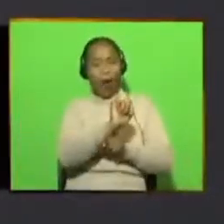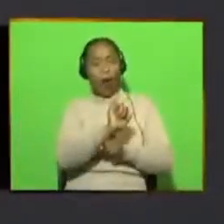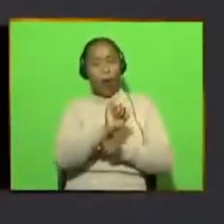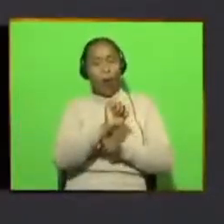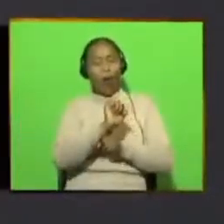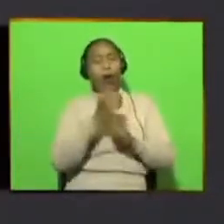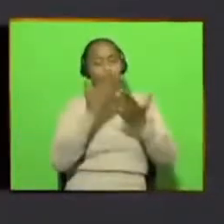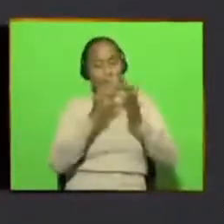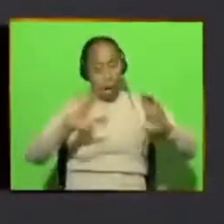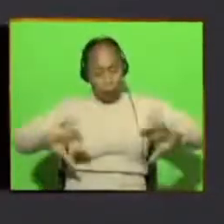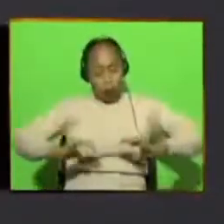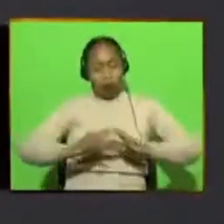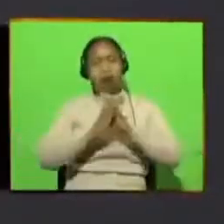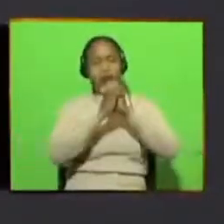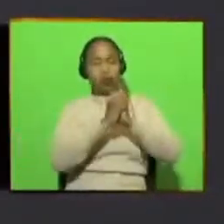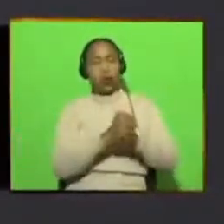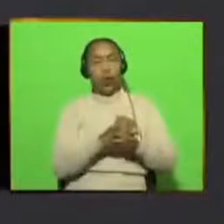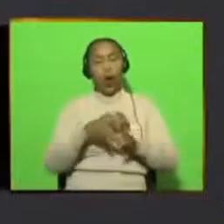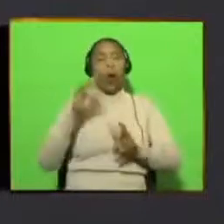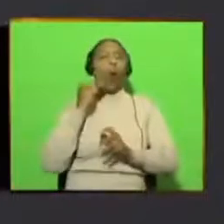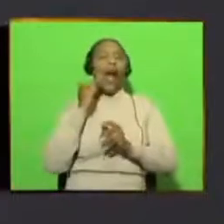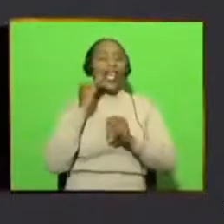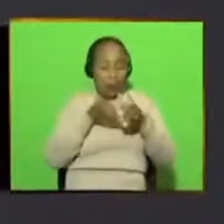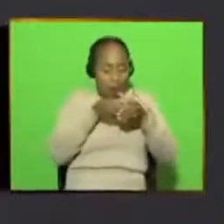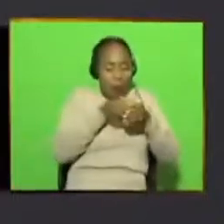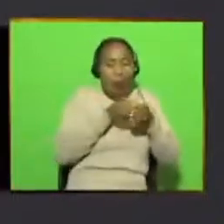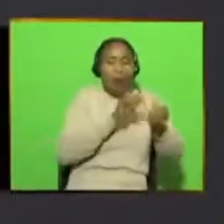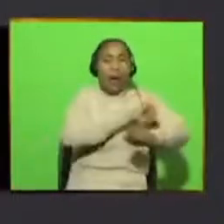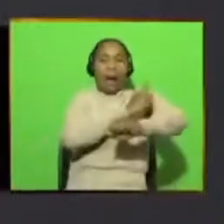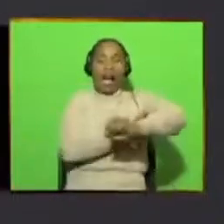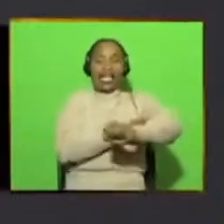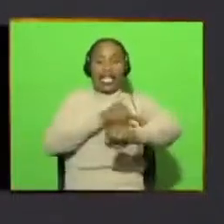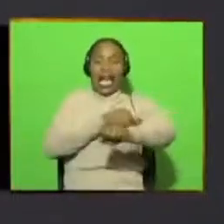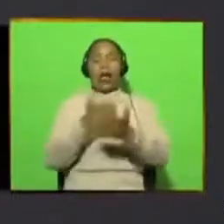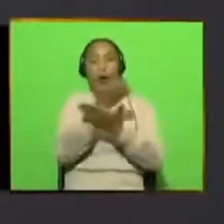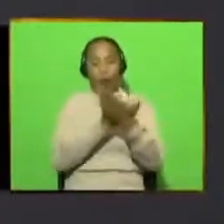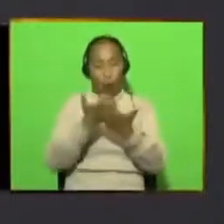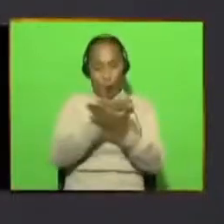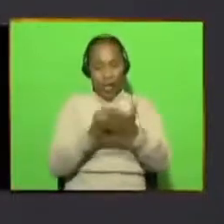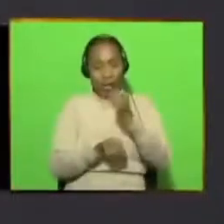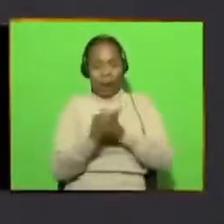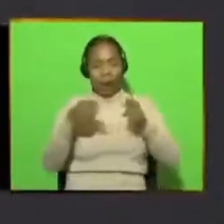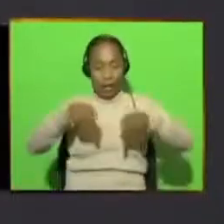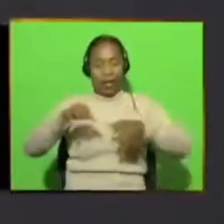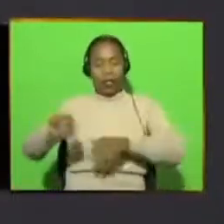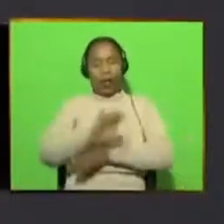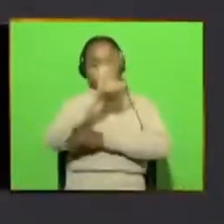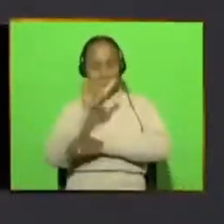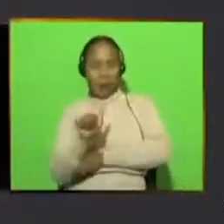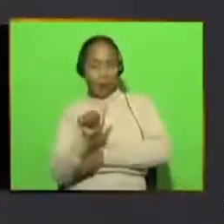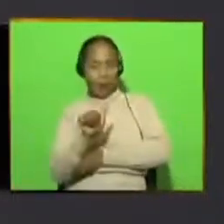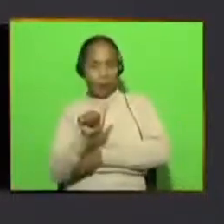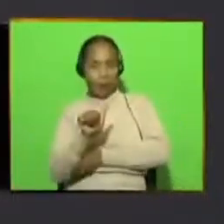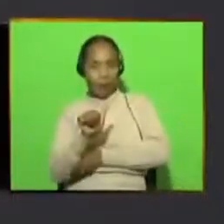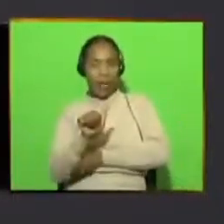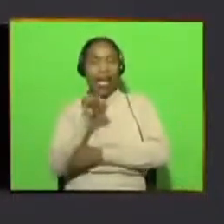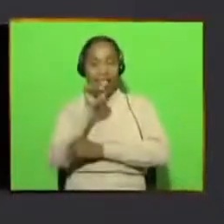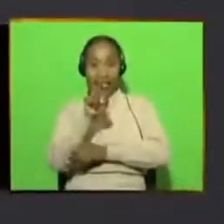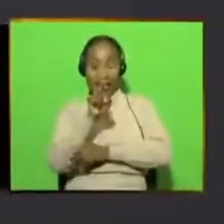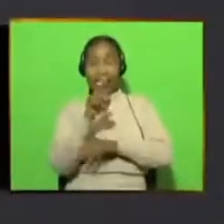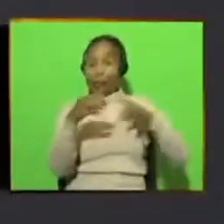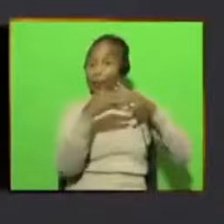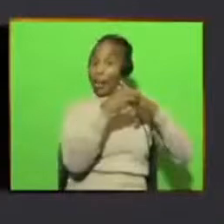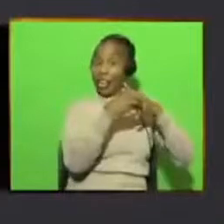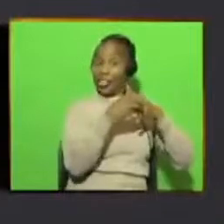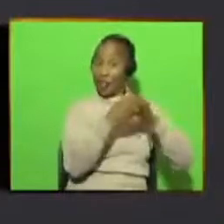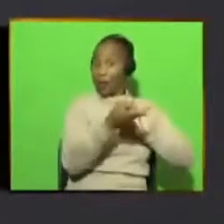monopoly power over the economy and the means of production in South Africa. This marriage, it's a